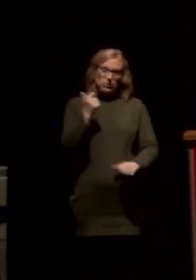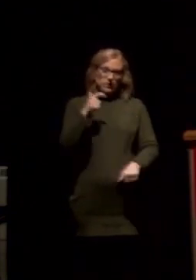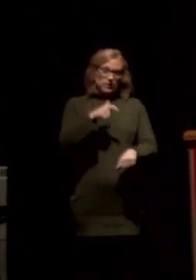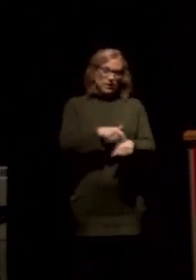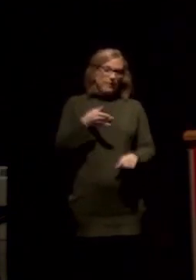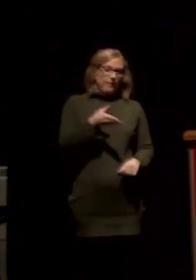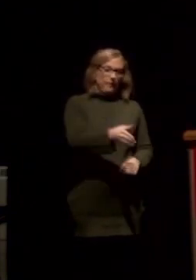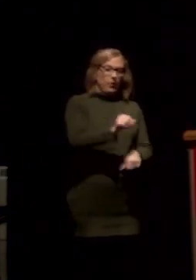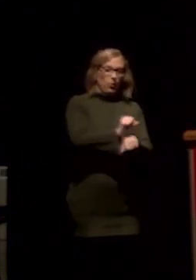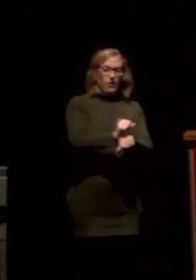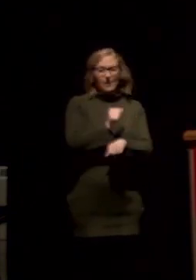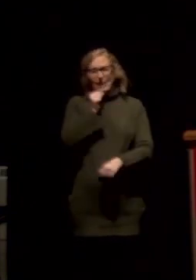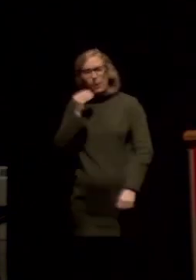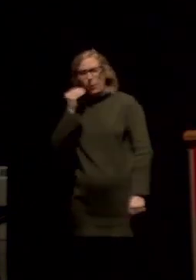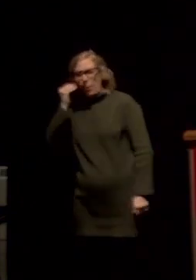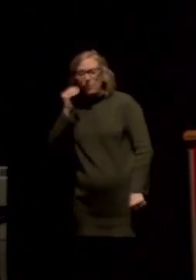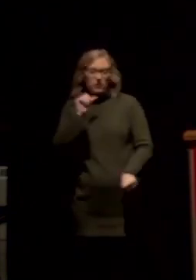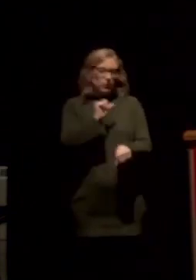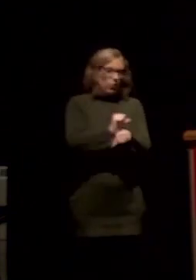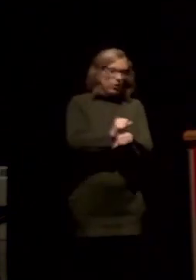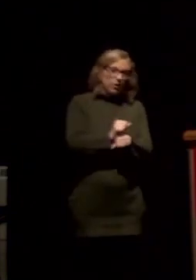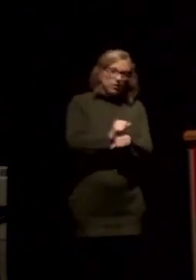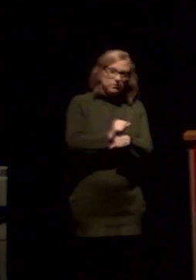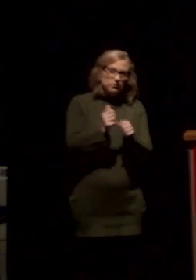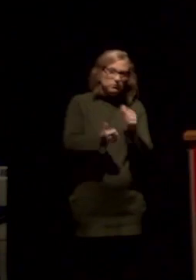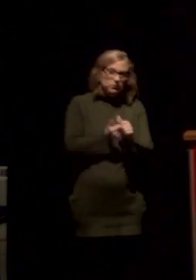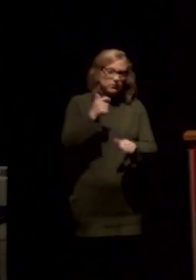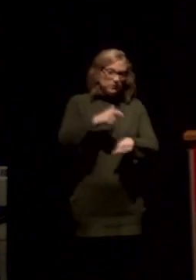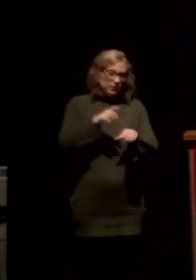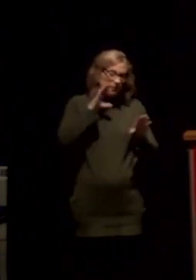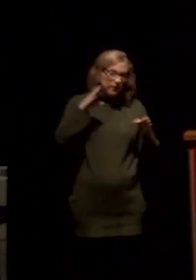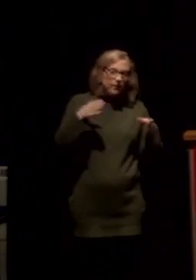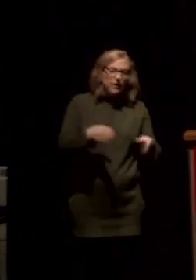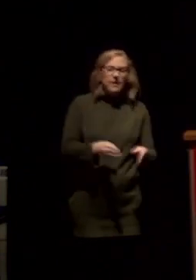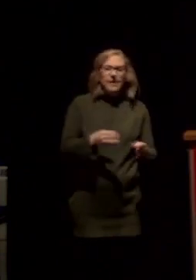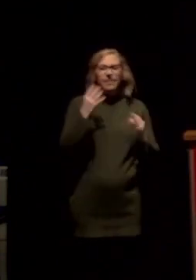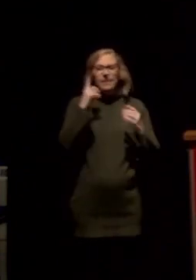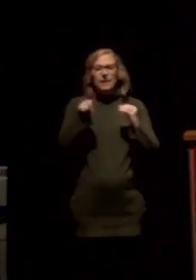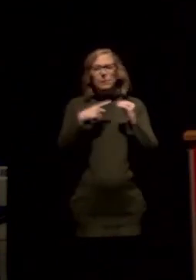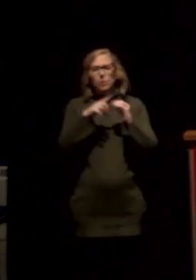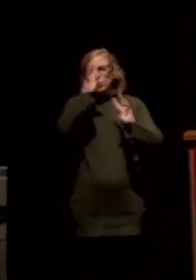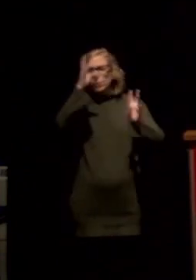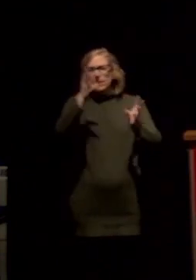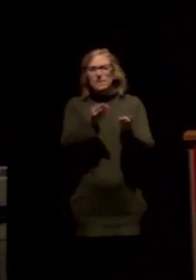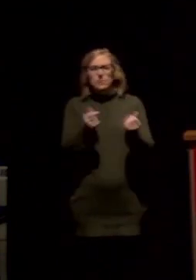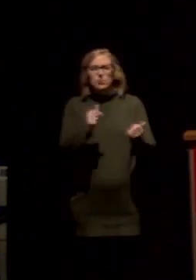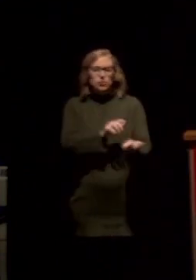but at work, and thinking about creative solutions to meet people where they are.